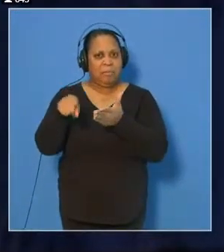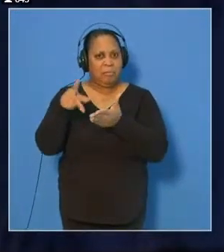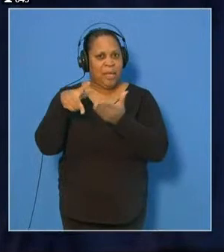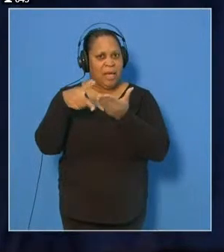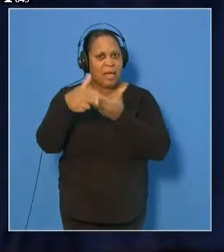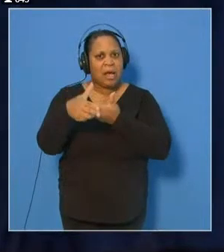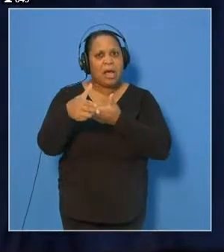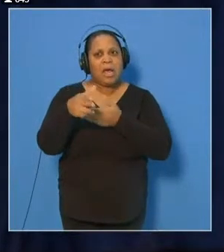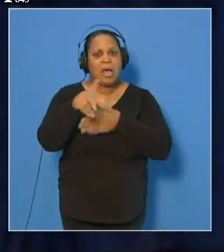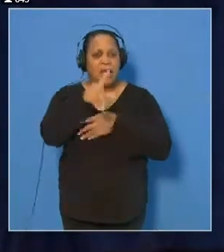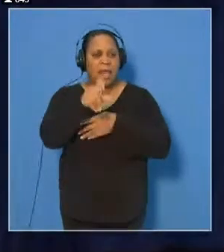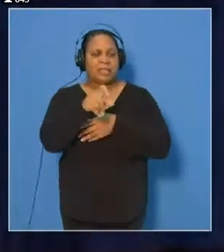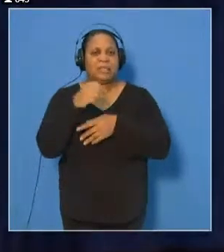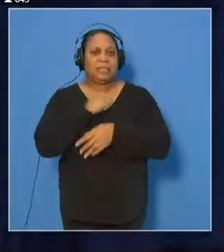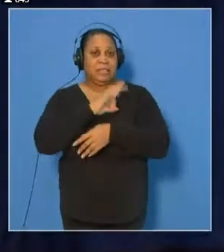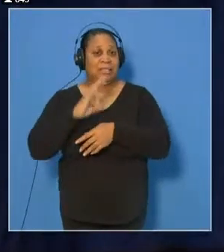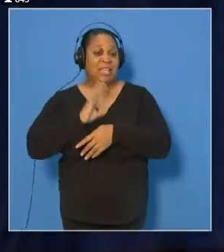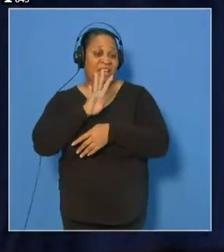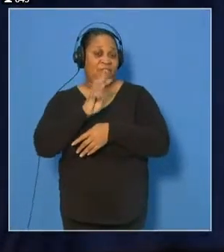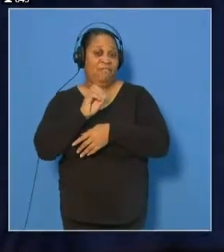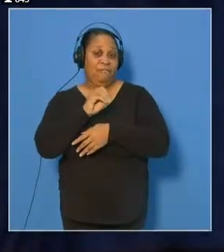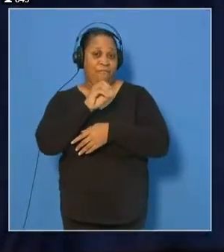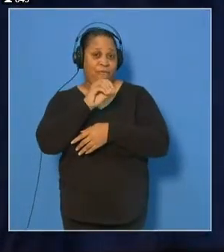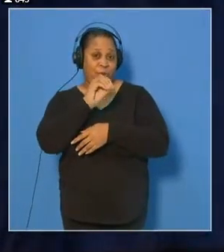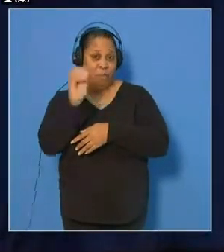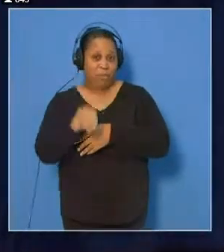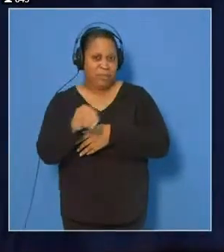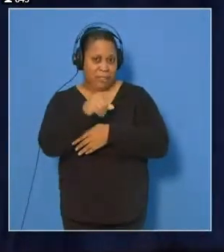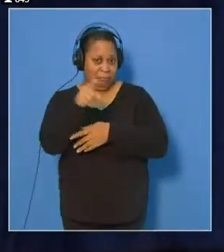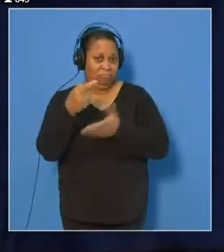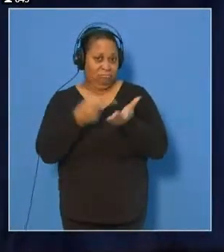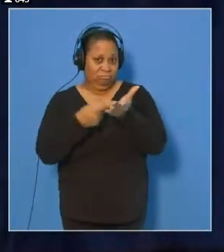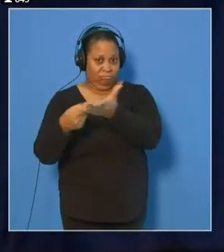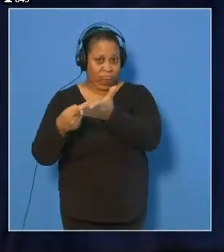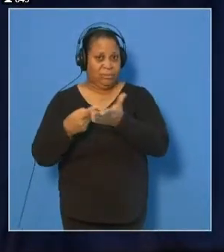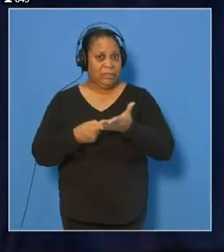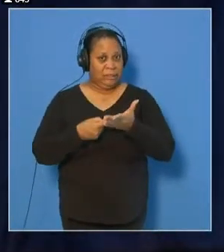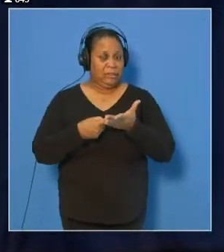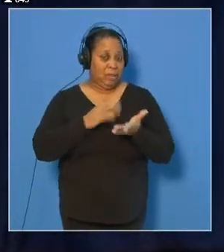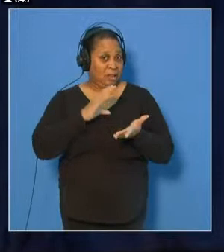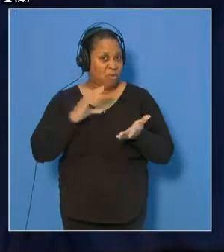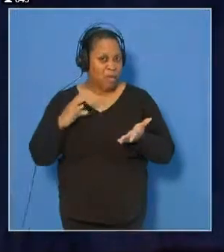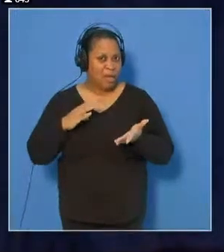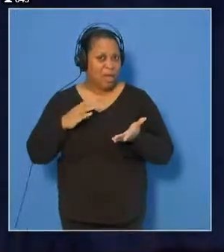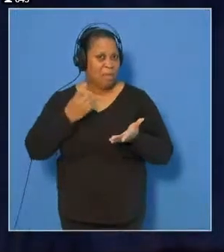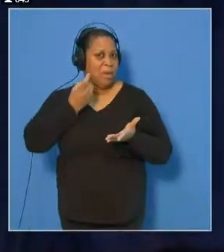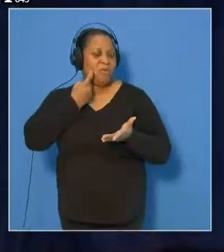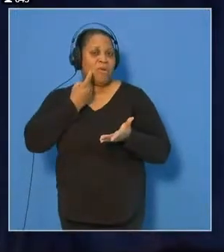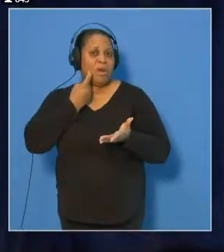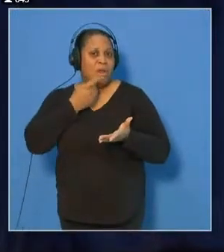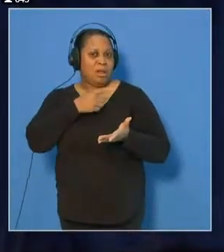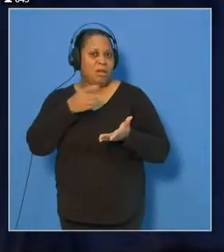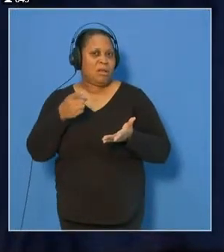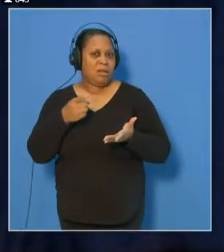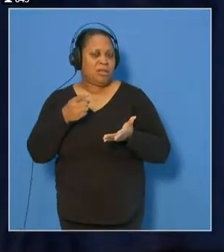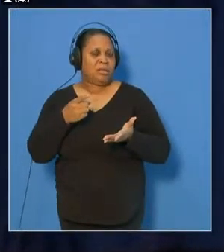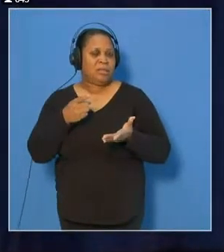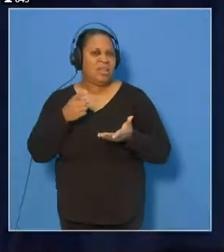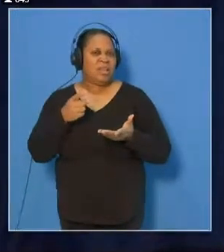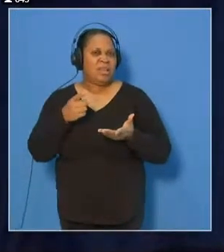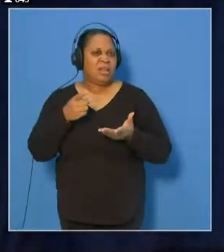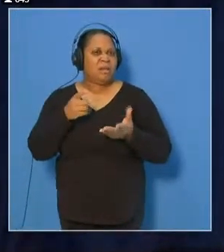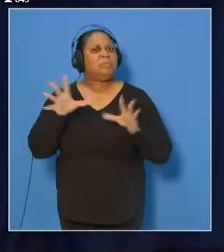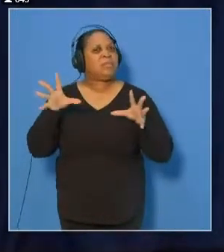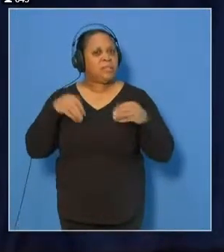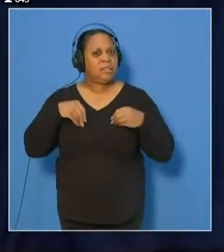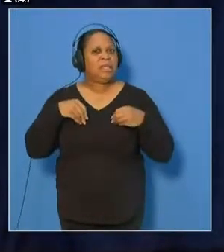staff to take a 40% pay cut. Have you discussed with your cabinet thus far? Yet have you discussed with the cabinet about taking a